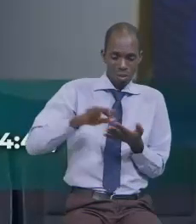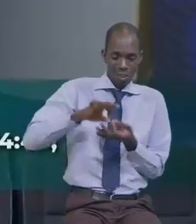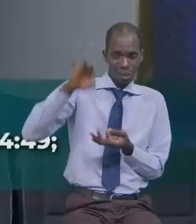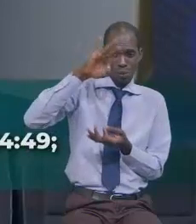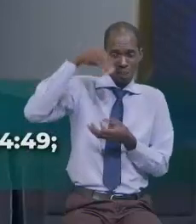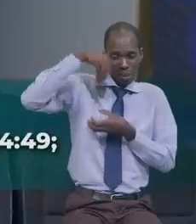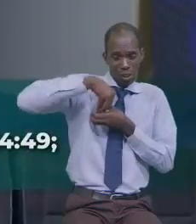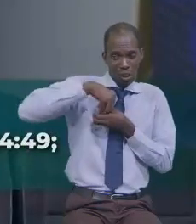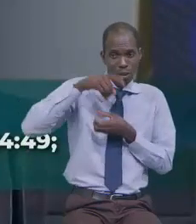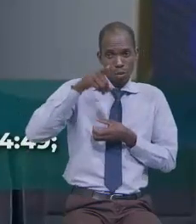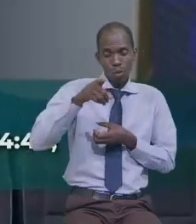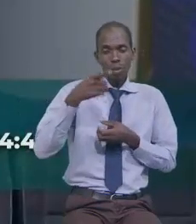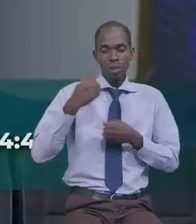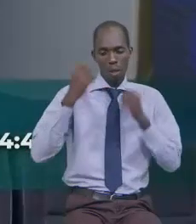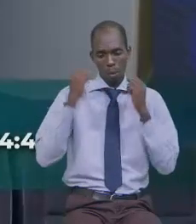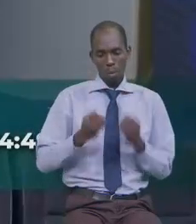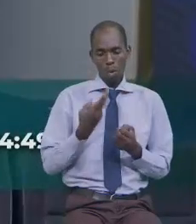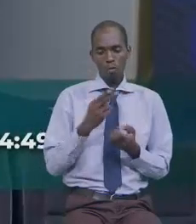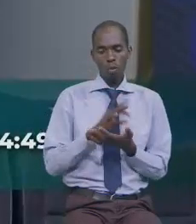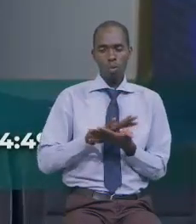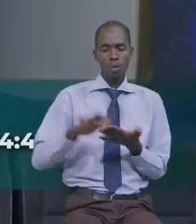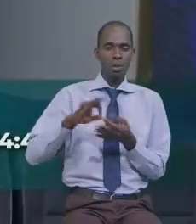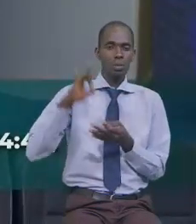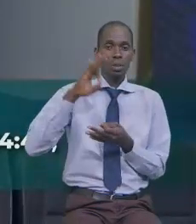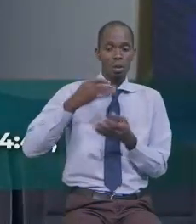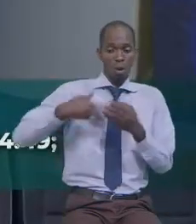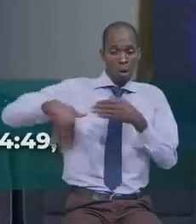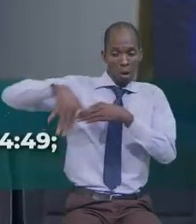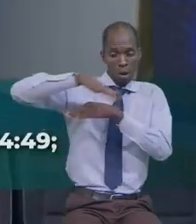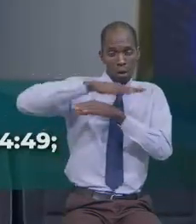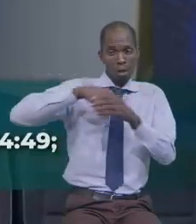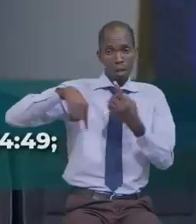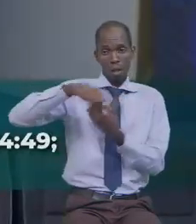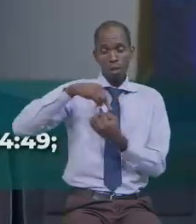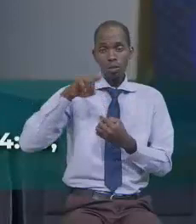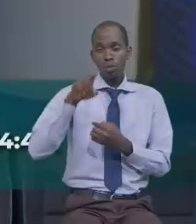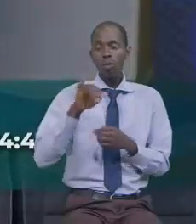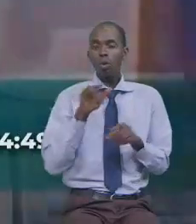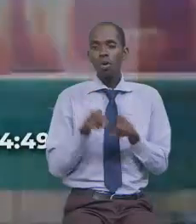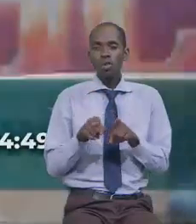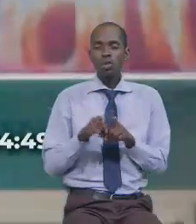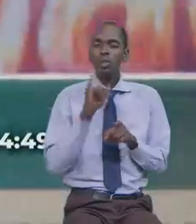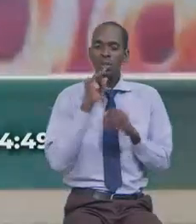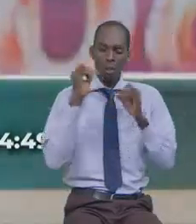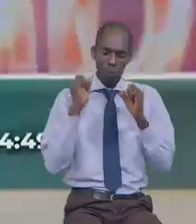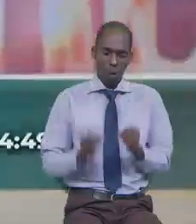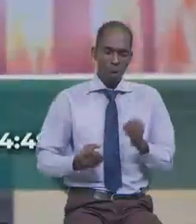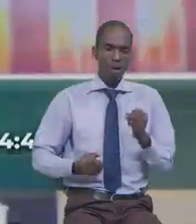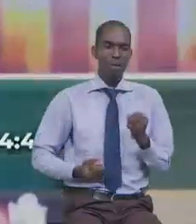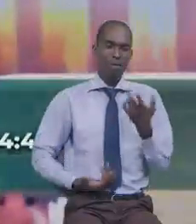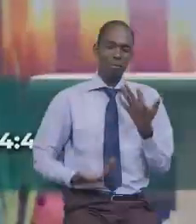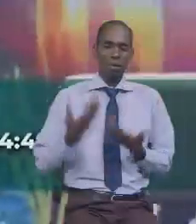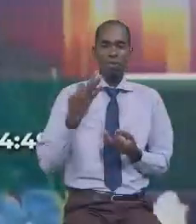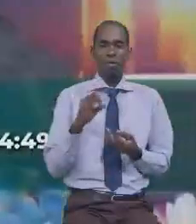power of the Holy Ghost. All around you, the power fire of the Holy Ghost. And you